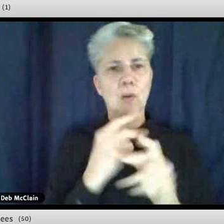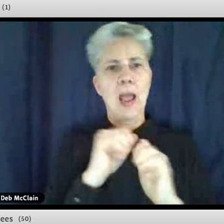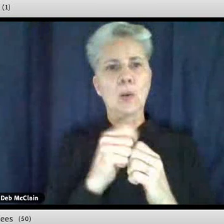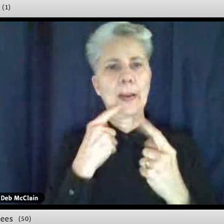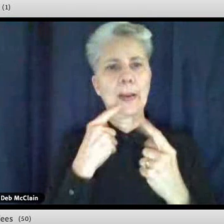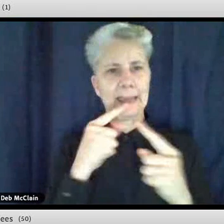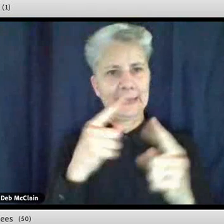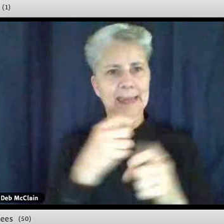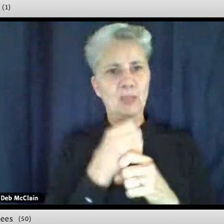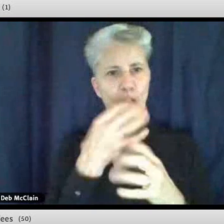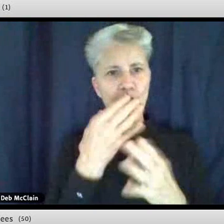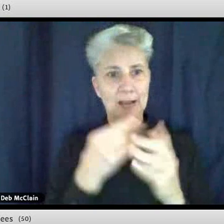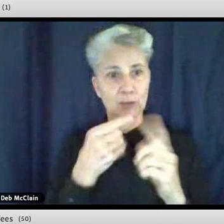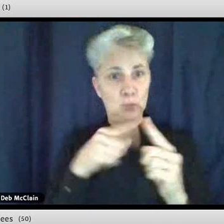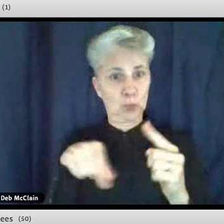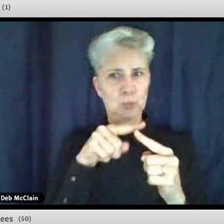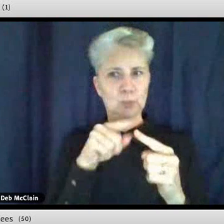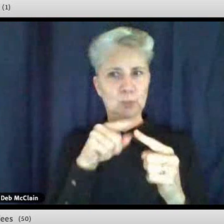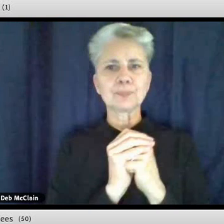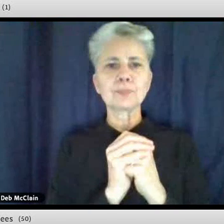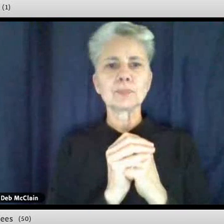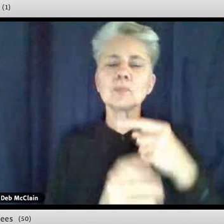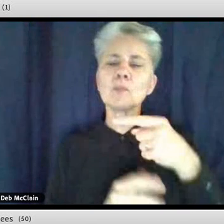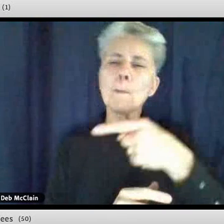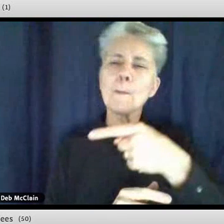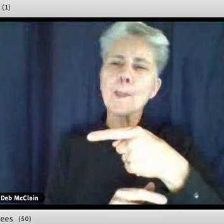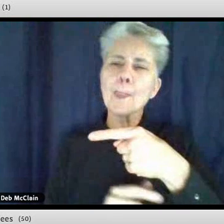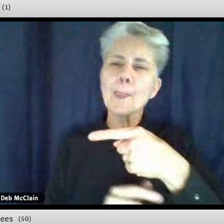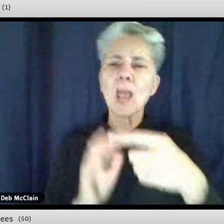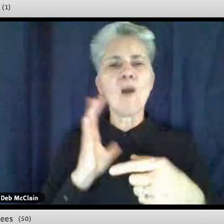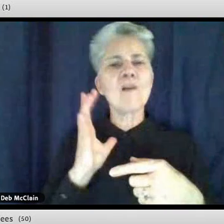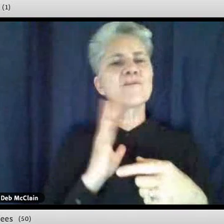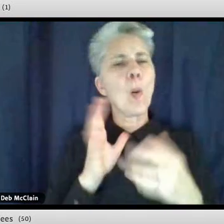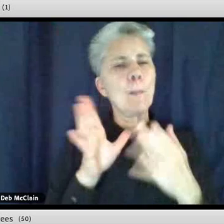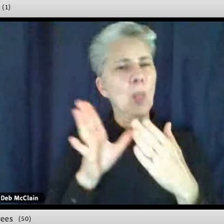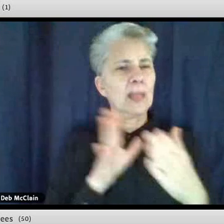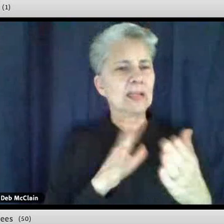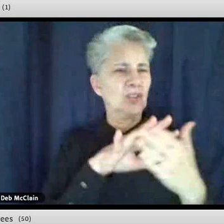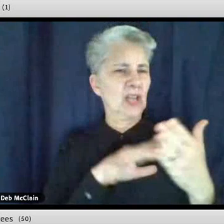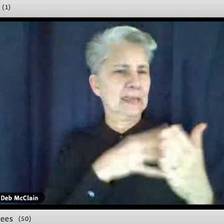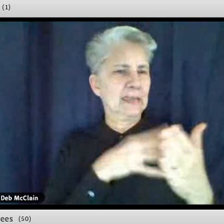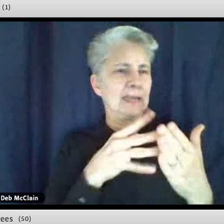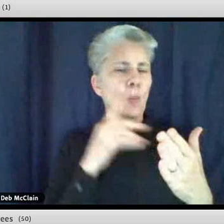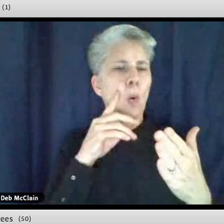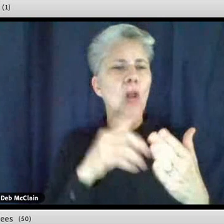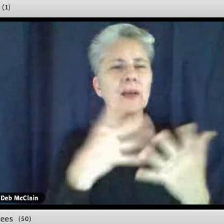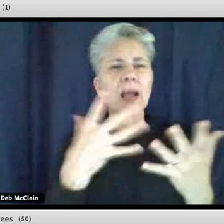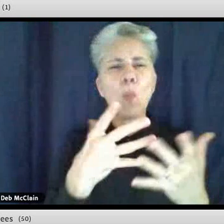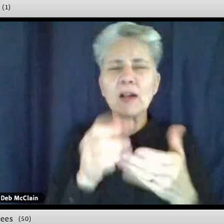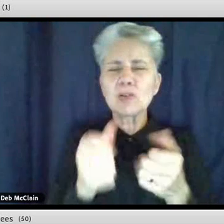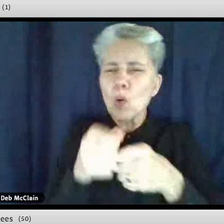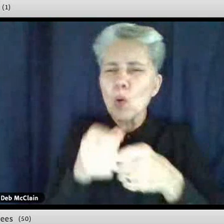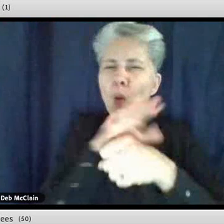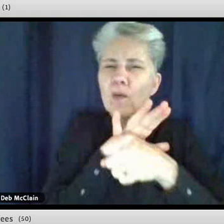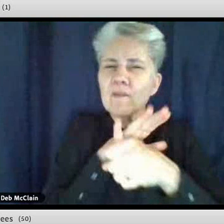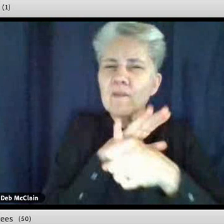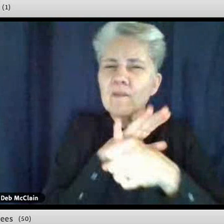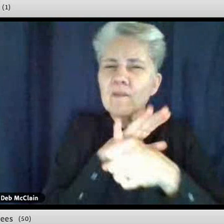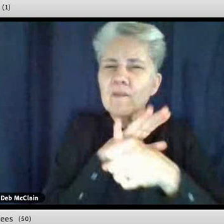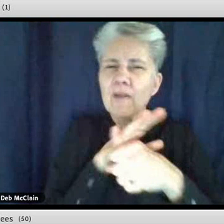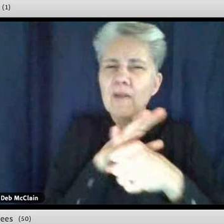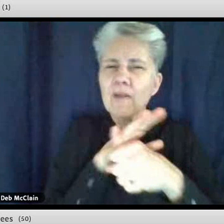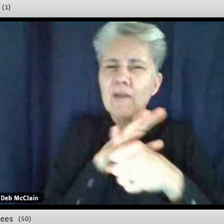those facts to you. So here's the formal agenda. We're going to look at what is coronavirus, just a very quick review. I think we pretty